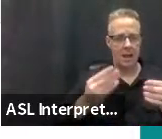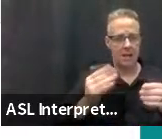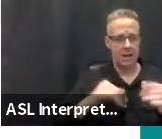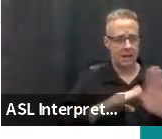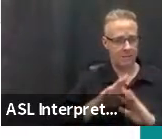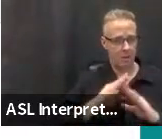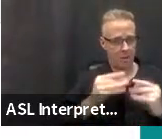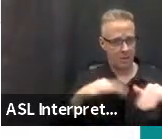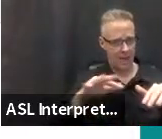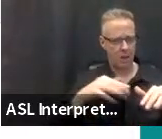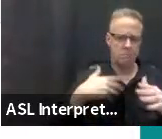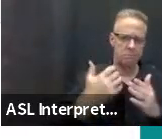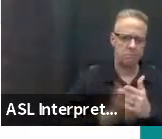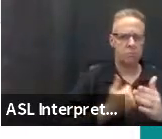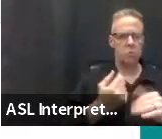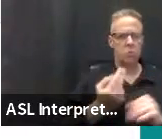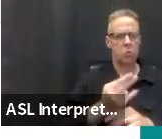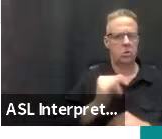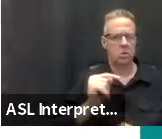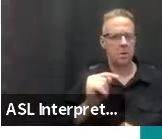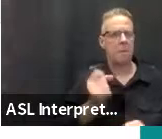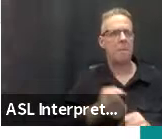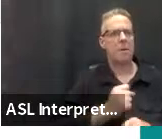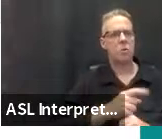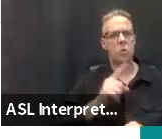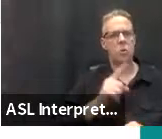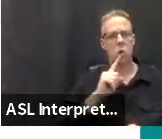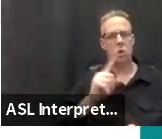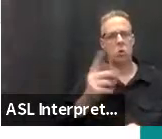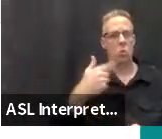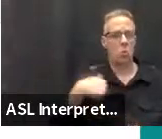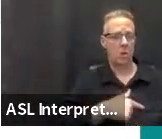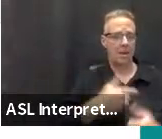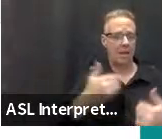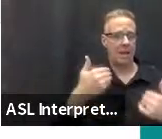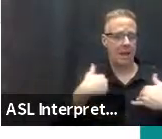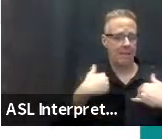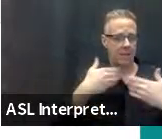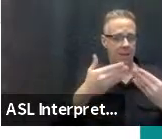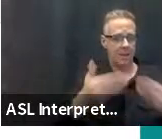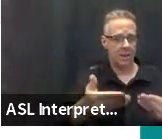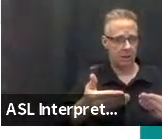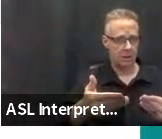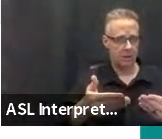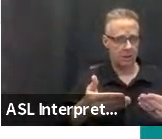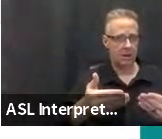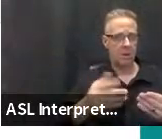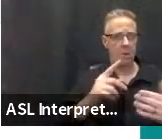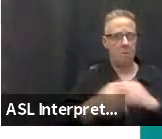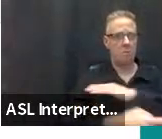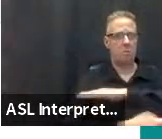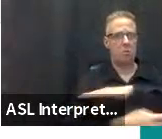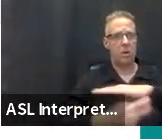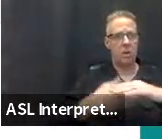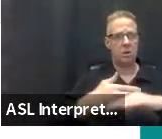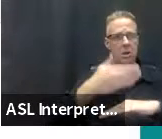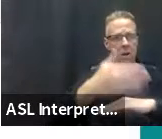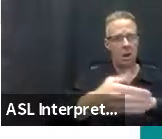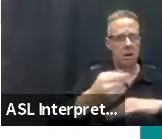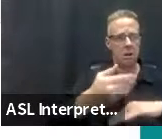want to make sure that what is there, what is built outside of the bridge or under the